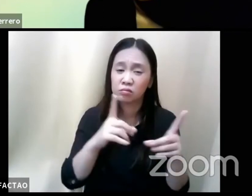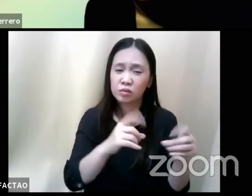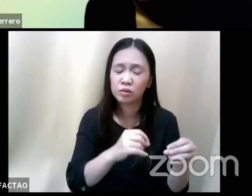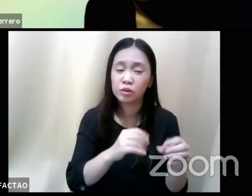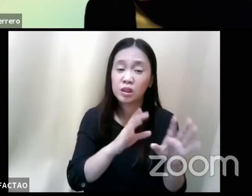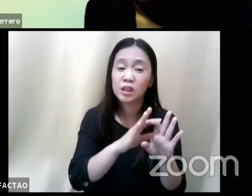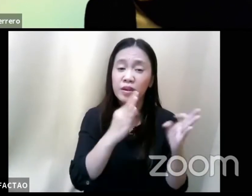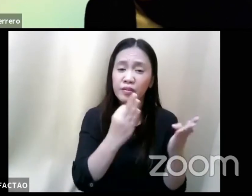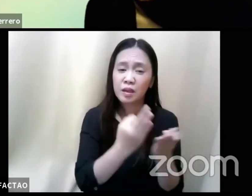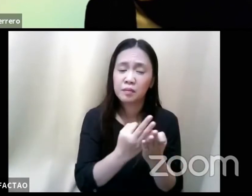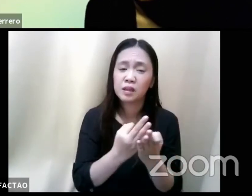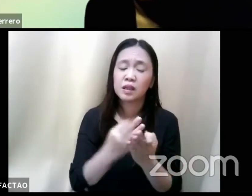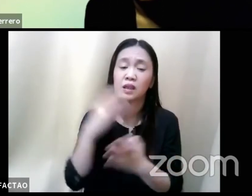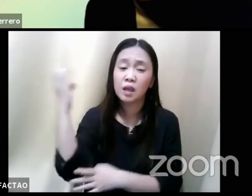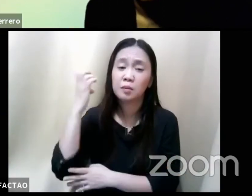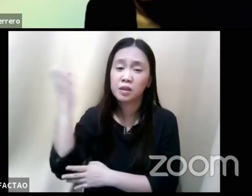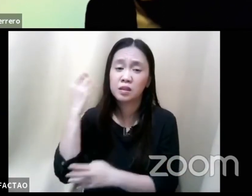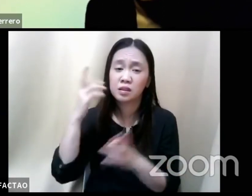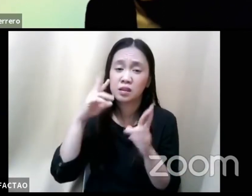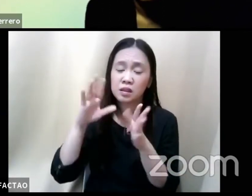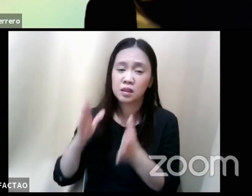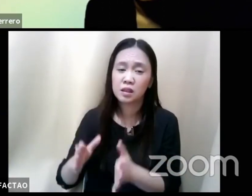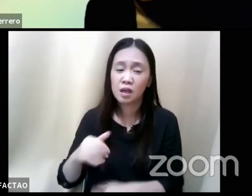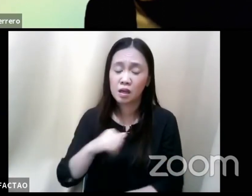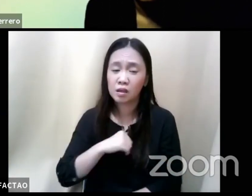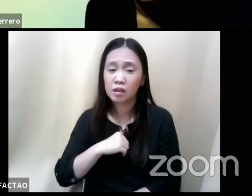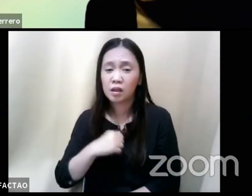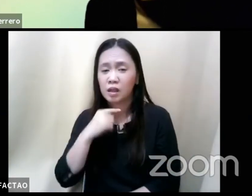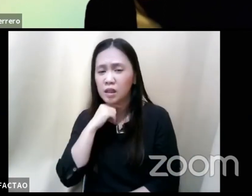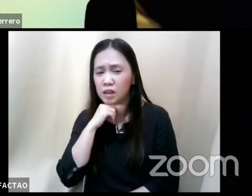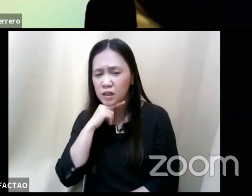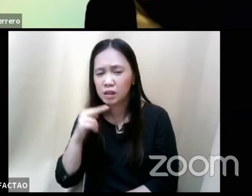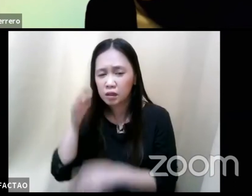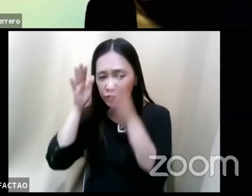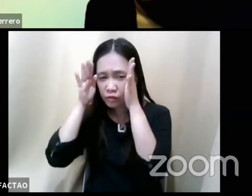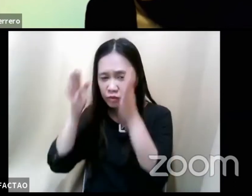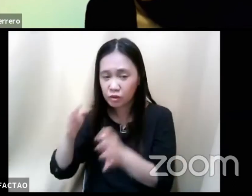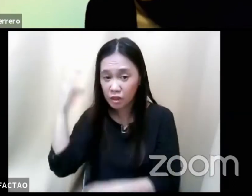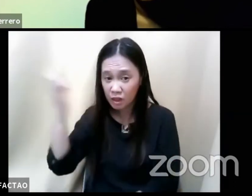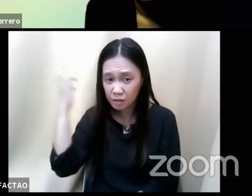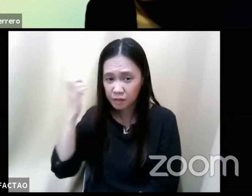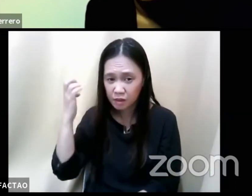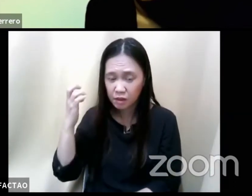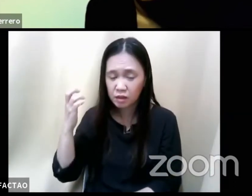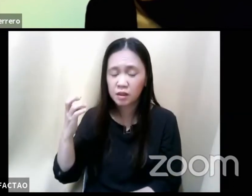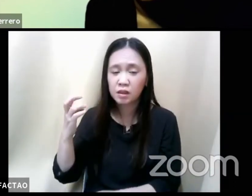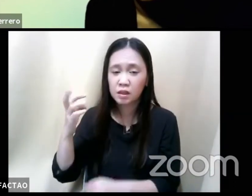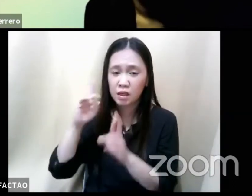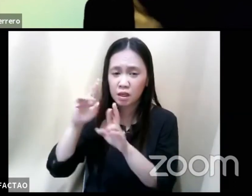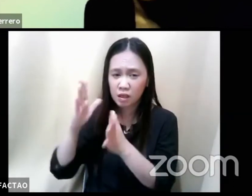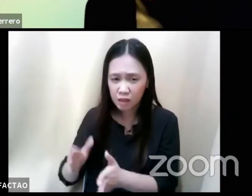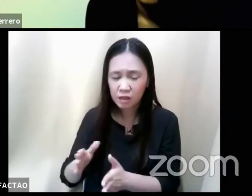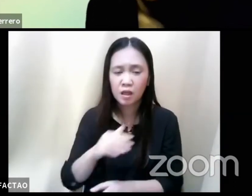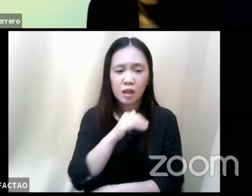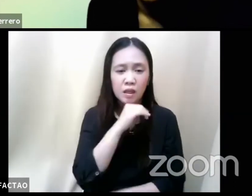emergency responders. So hindi lang ako nakafocus sa emergency responders, hindi rin lang ako nakafocus sa family alone.